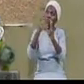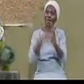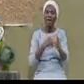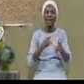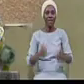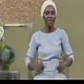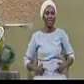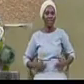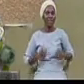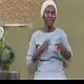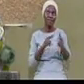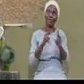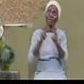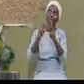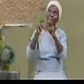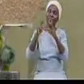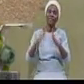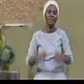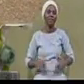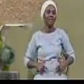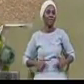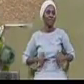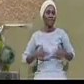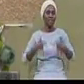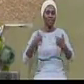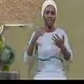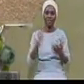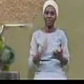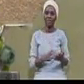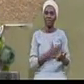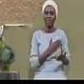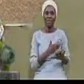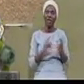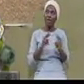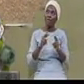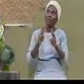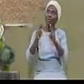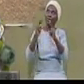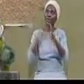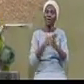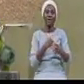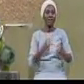and live. Look and